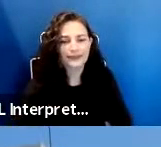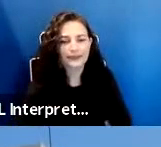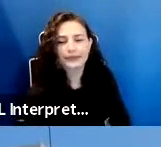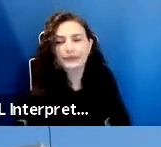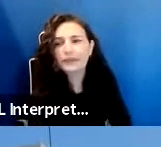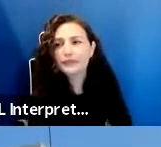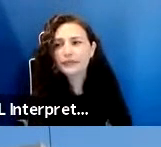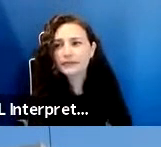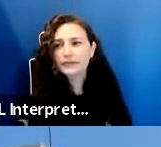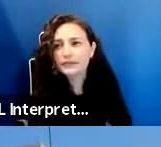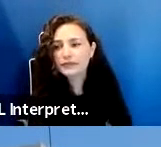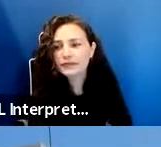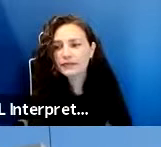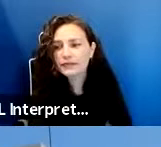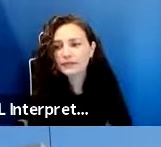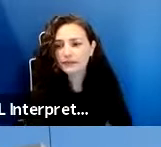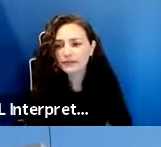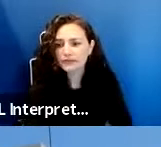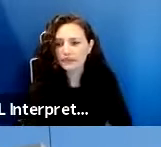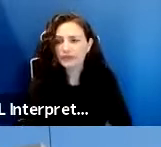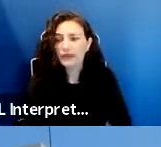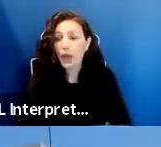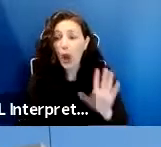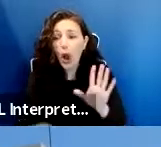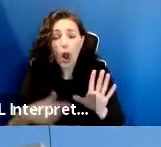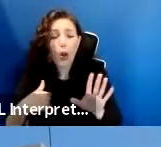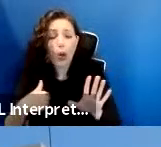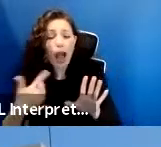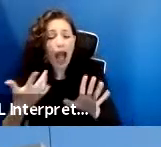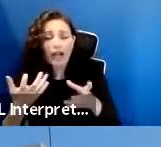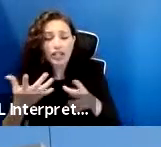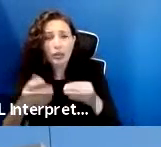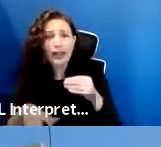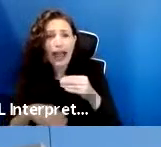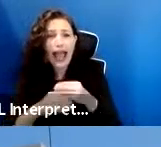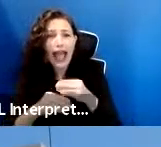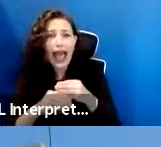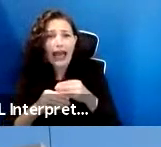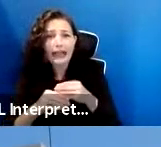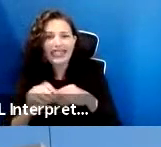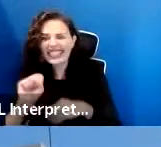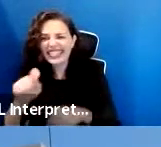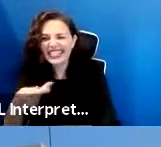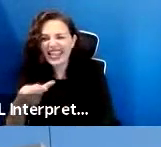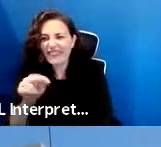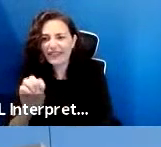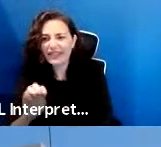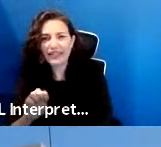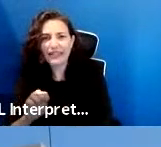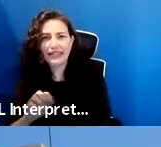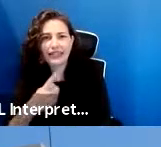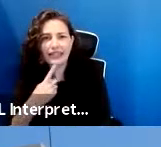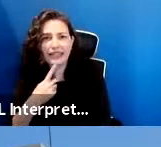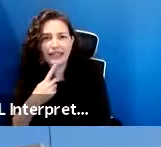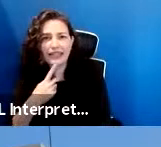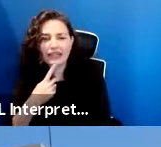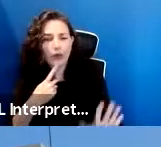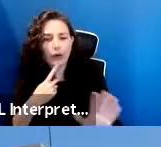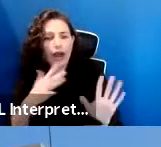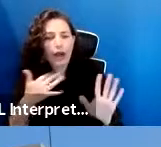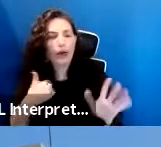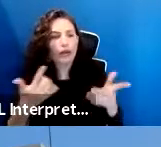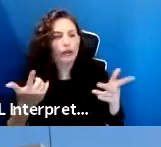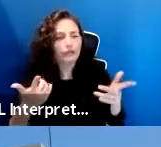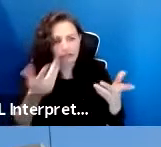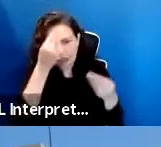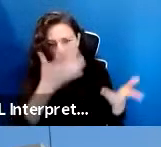And I know we're about to take questions, but I just wanted to add in that I think we're already getting some feedback with some excitement around the micro budget